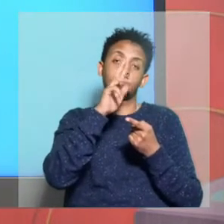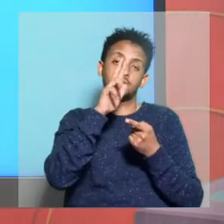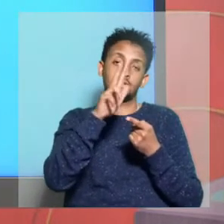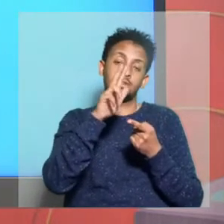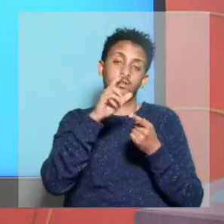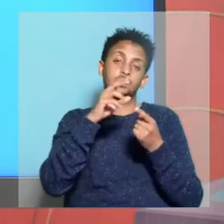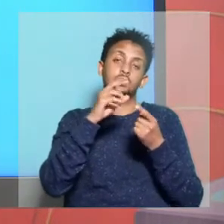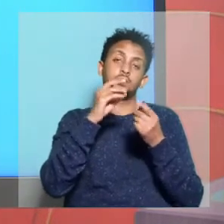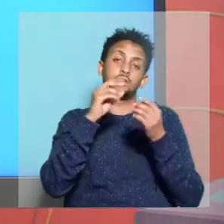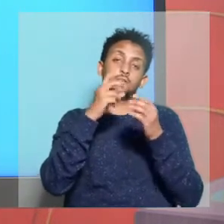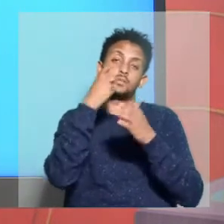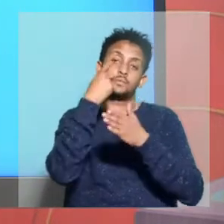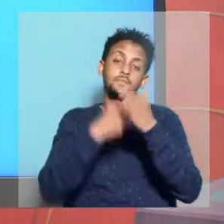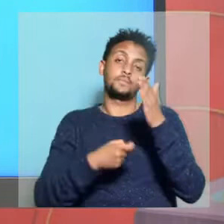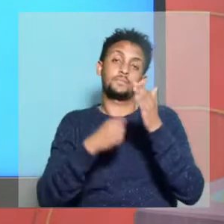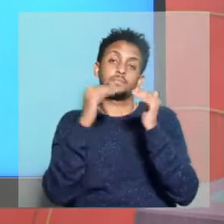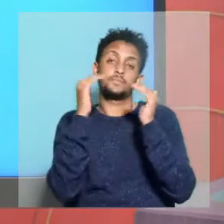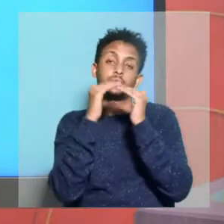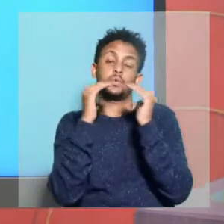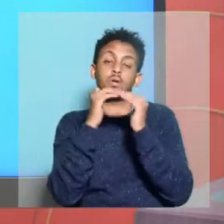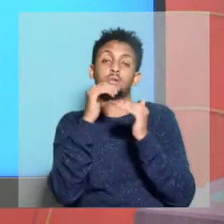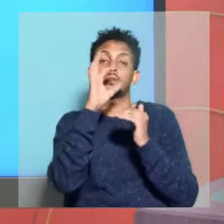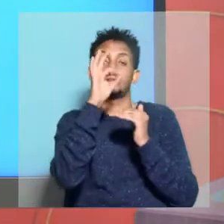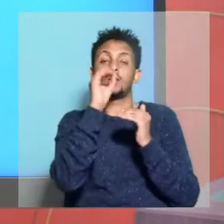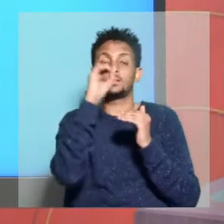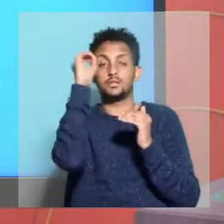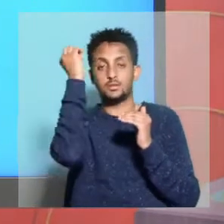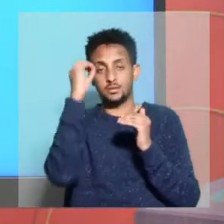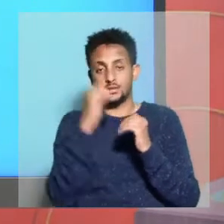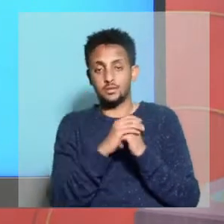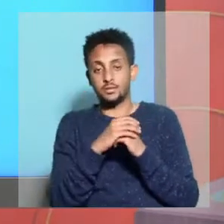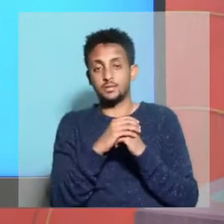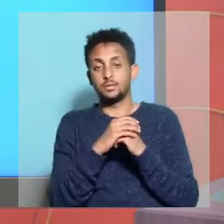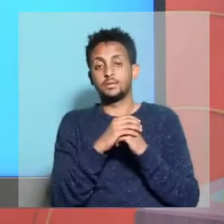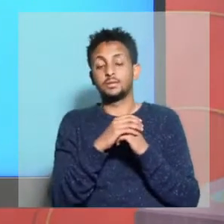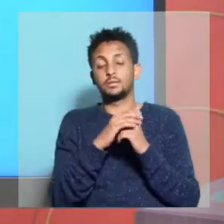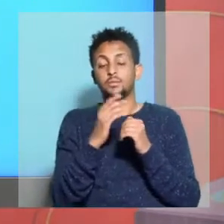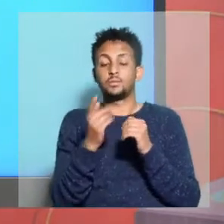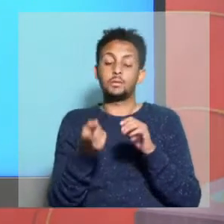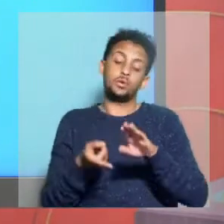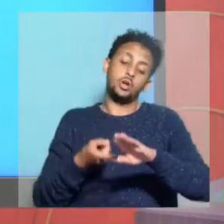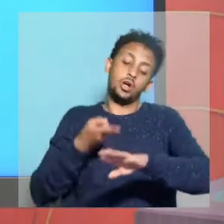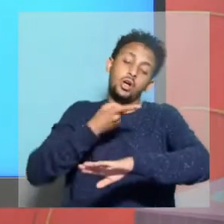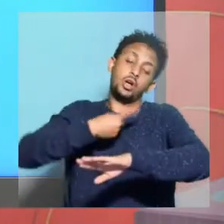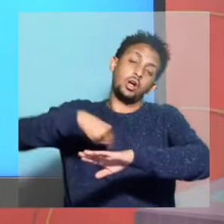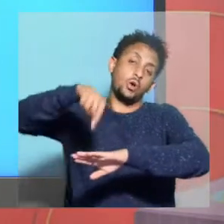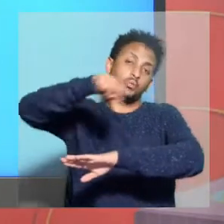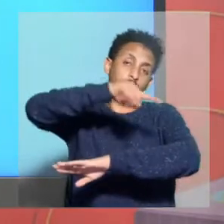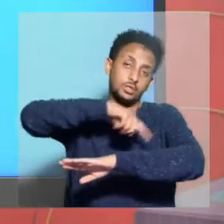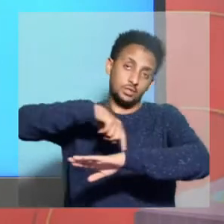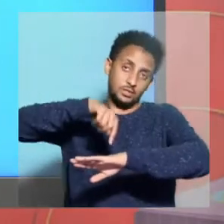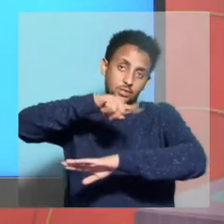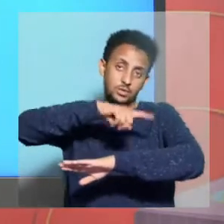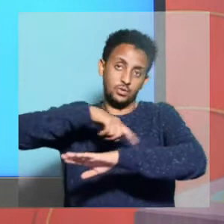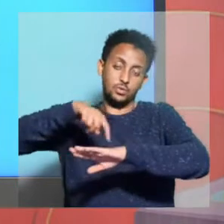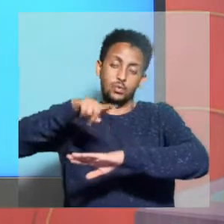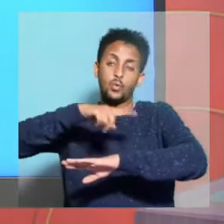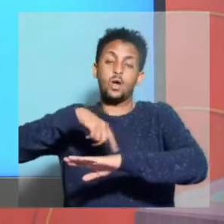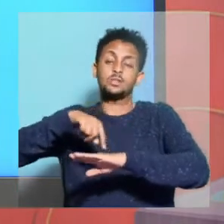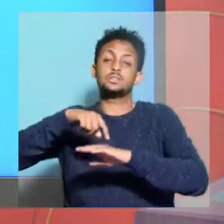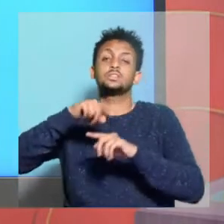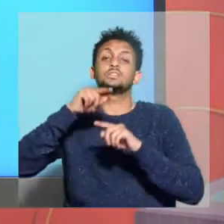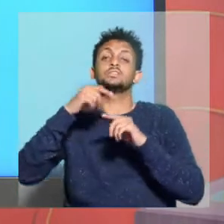gives us 90 degree. Then this is the force which tends acting counterclockwise. Okay, it's acting